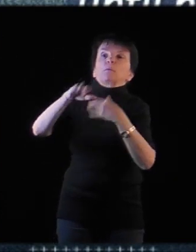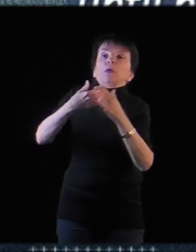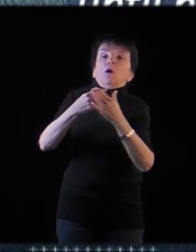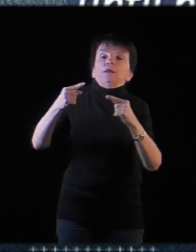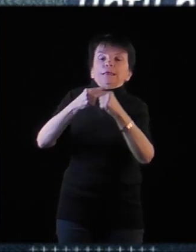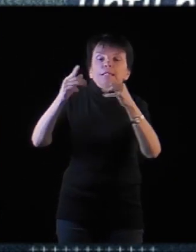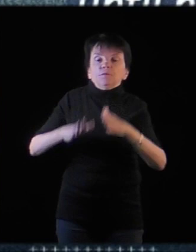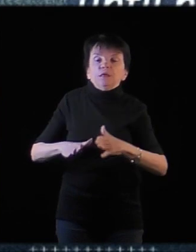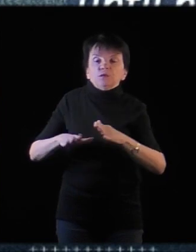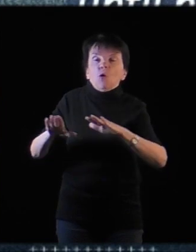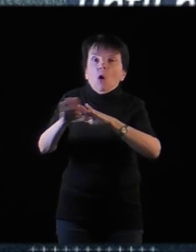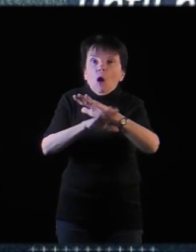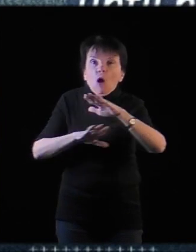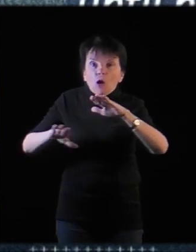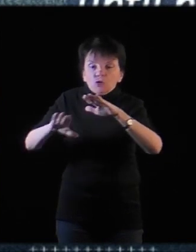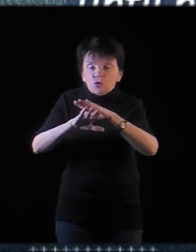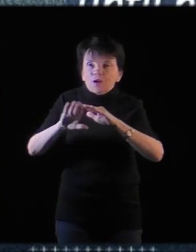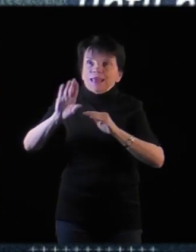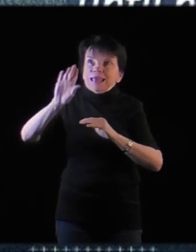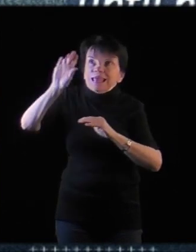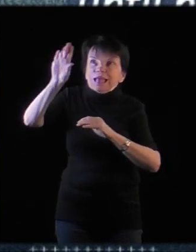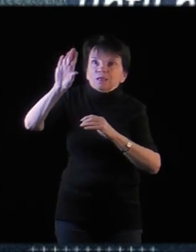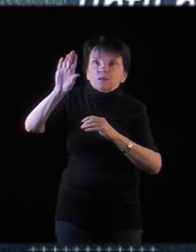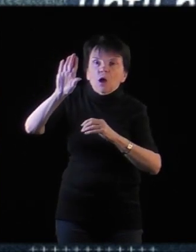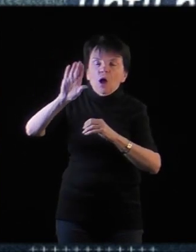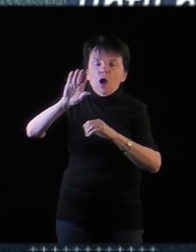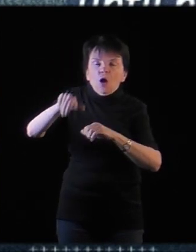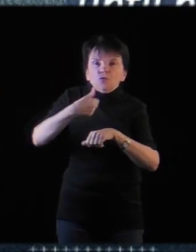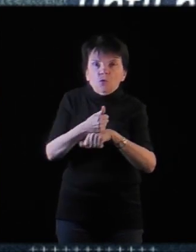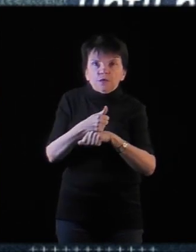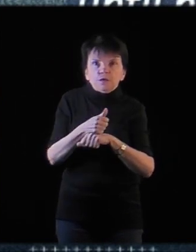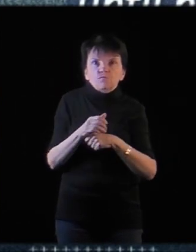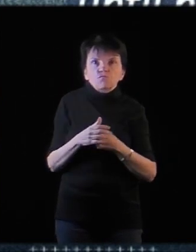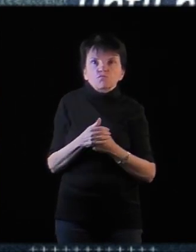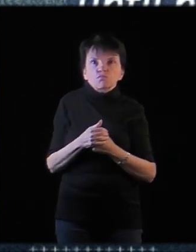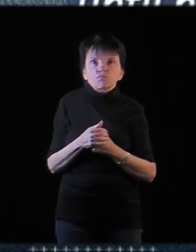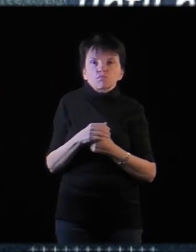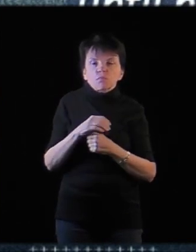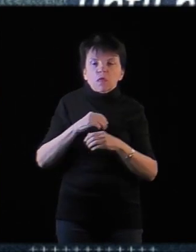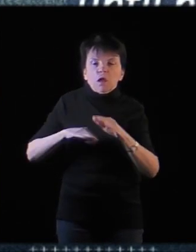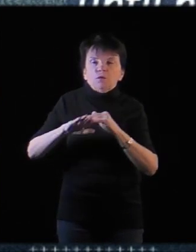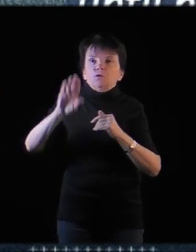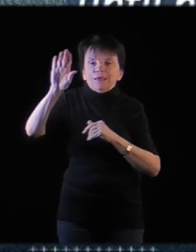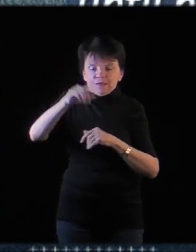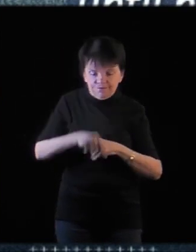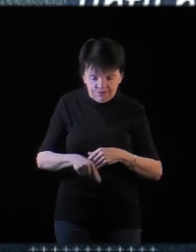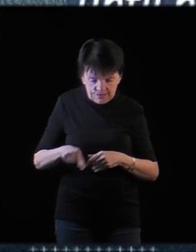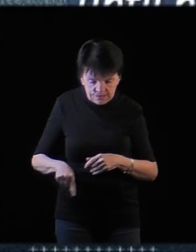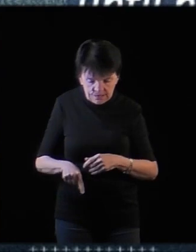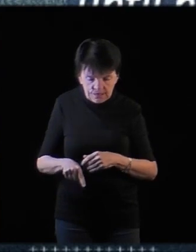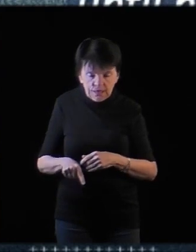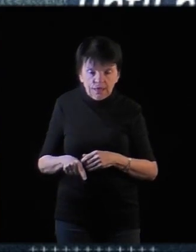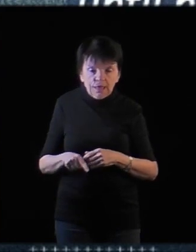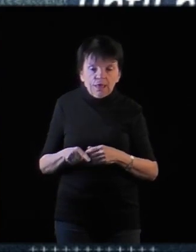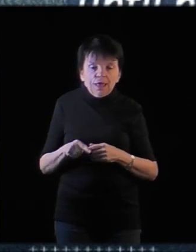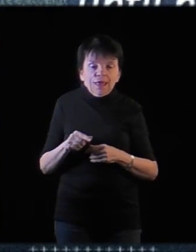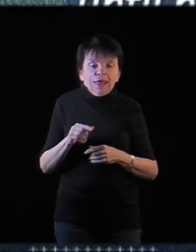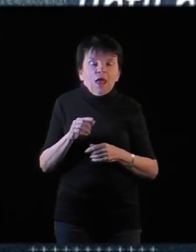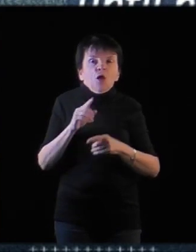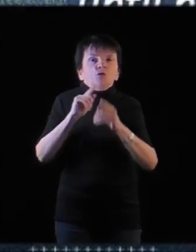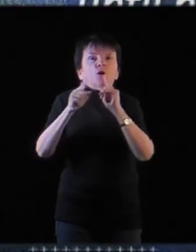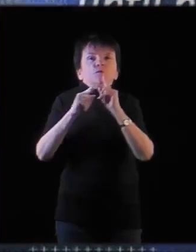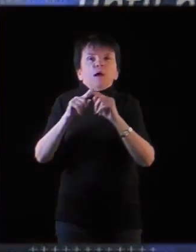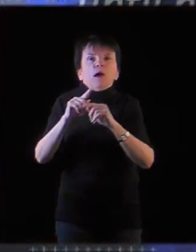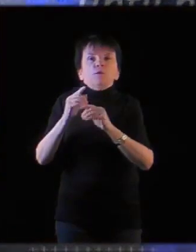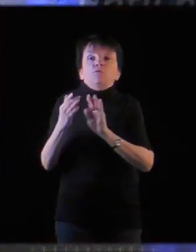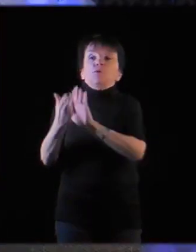feet. That text that I just read talks about presence, authority, and